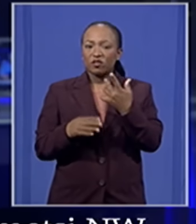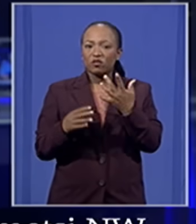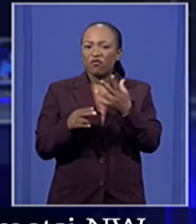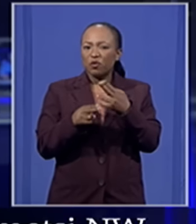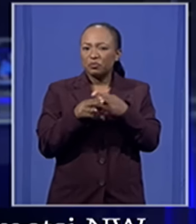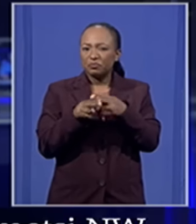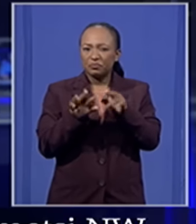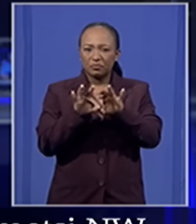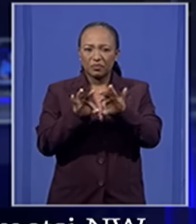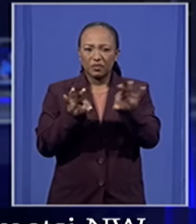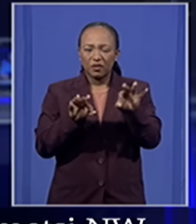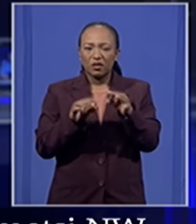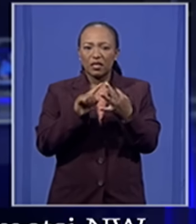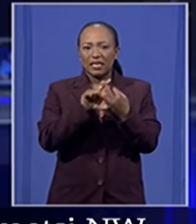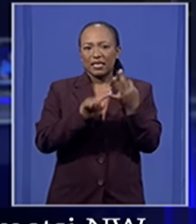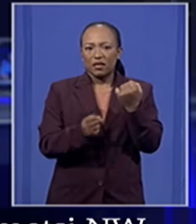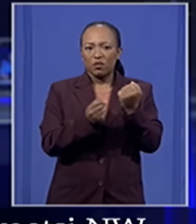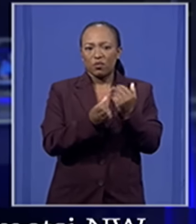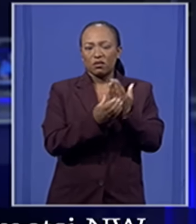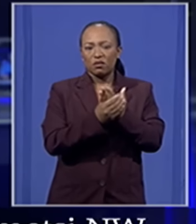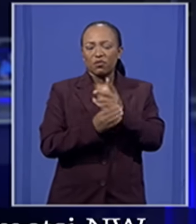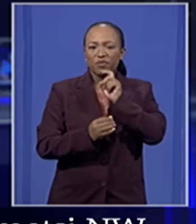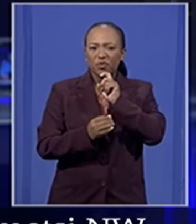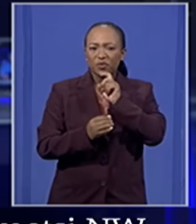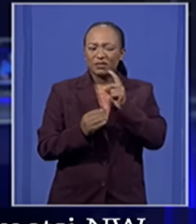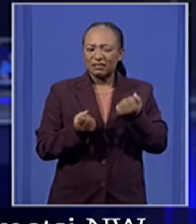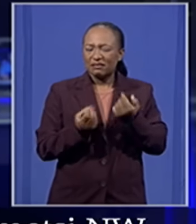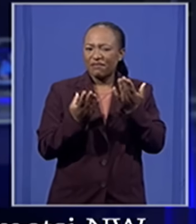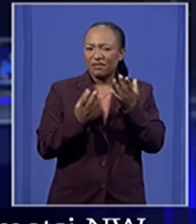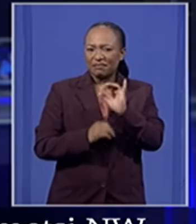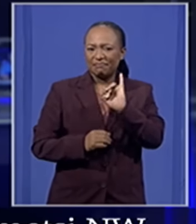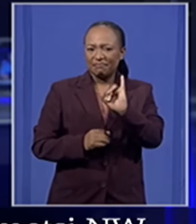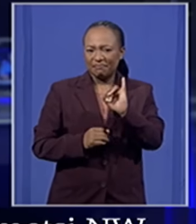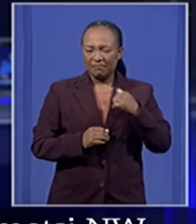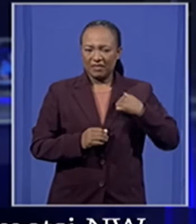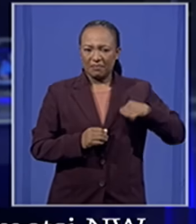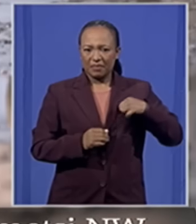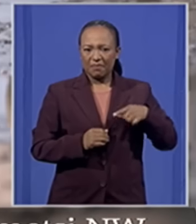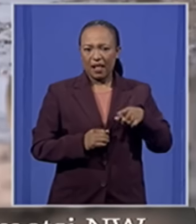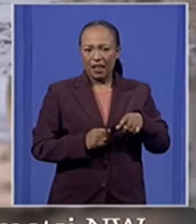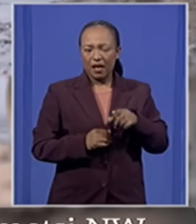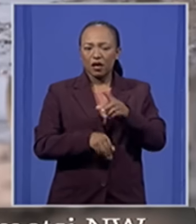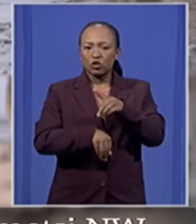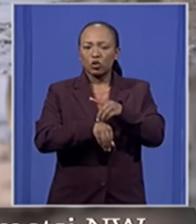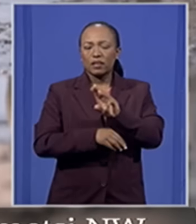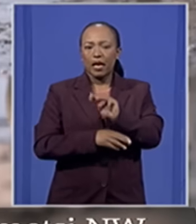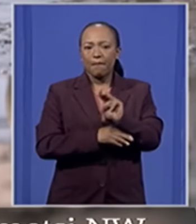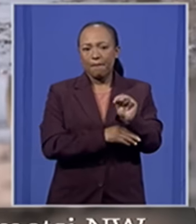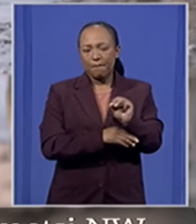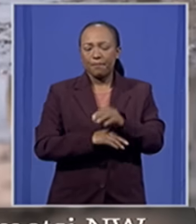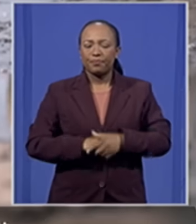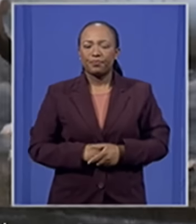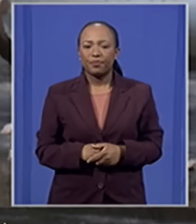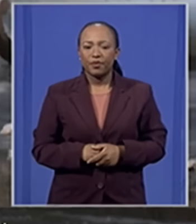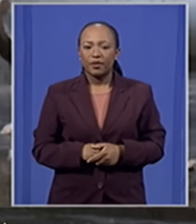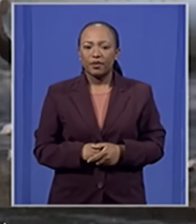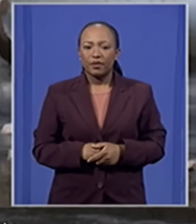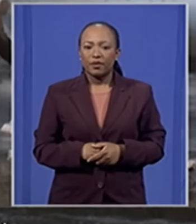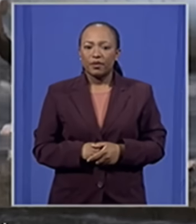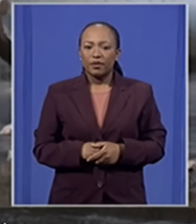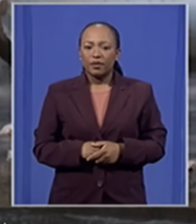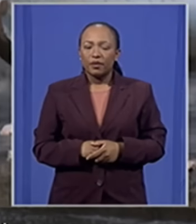dinyewe tse tharo tse kgahlano le tsamaiso e mamphemphe masepaleng ona. Go sa direng ka tlhomamo ga madutelo